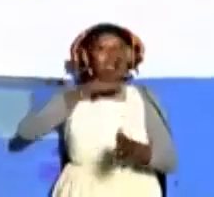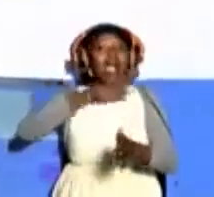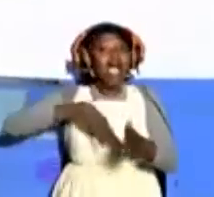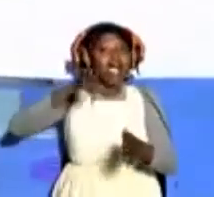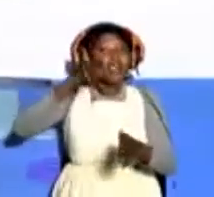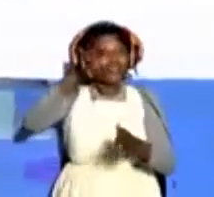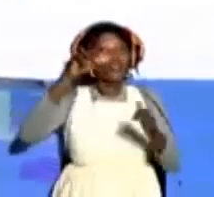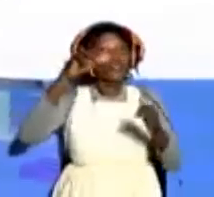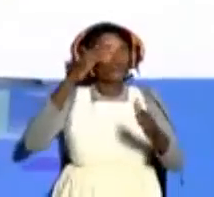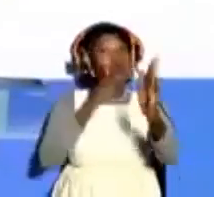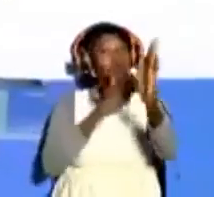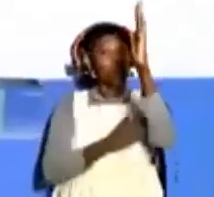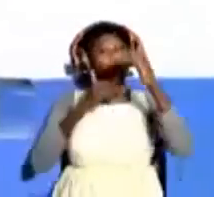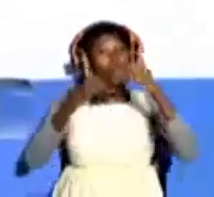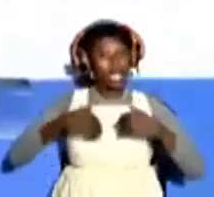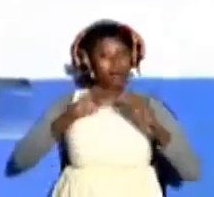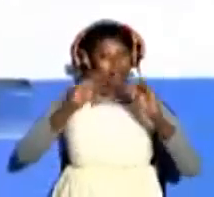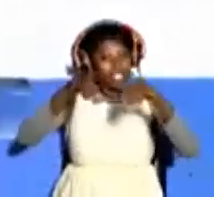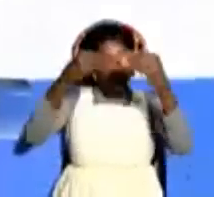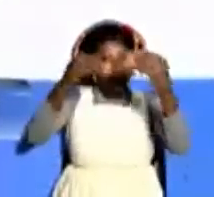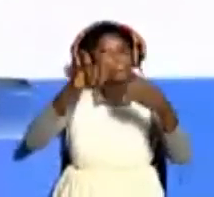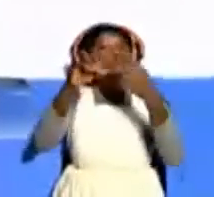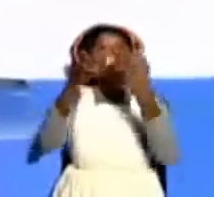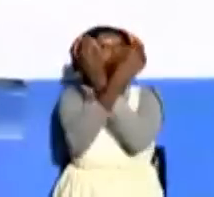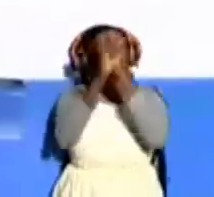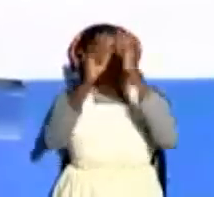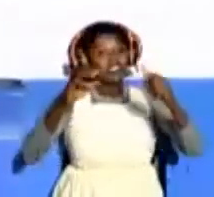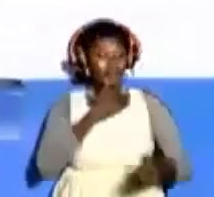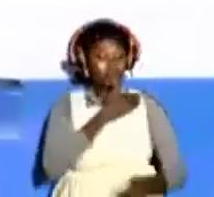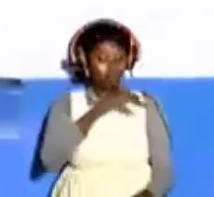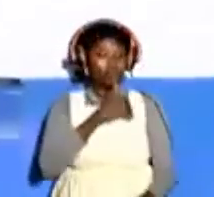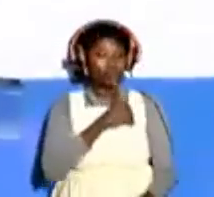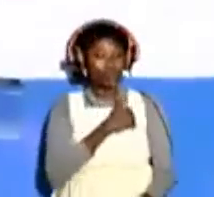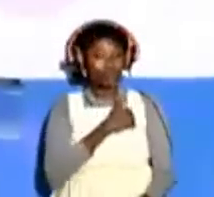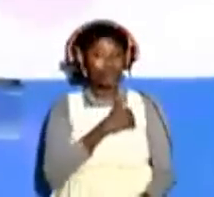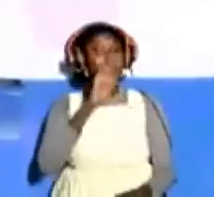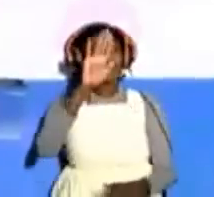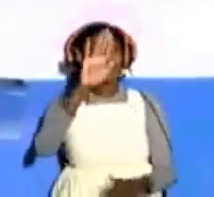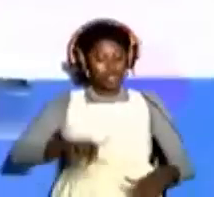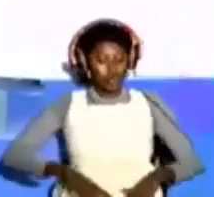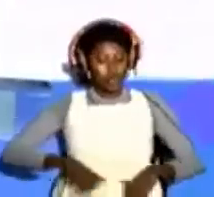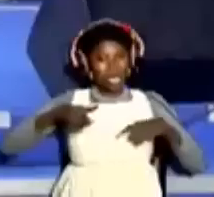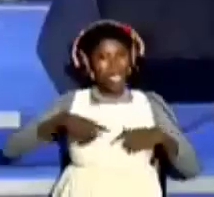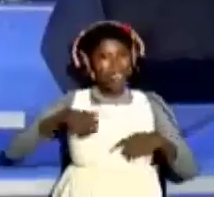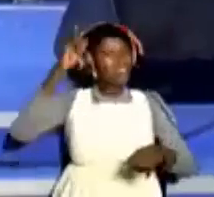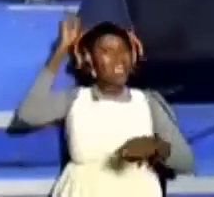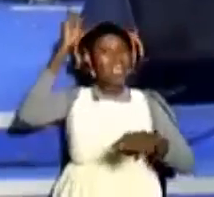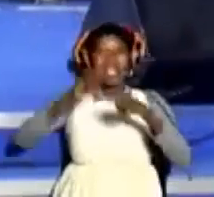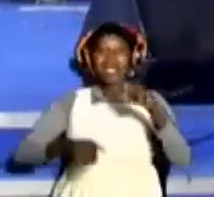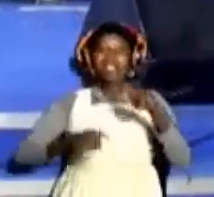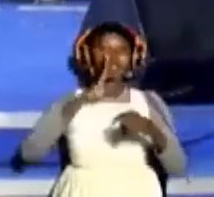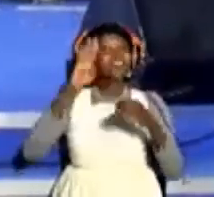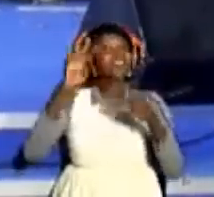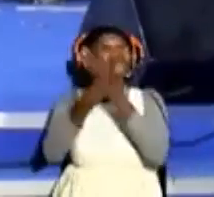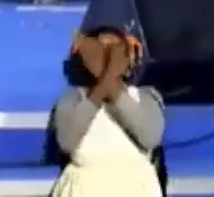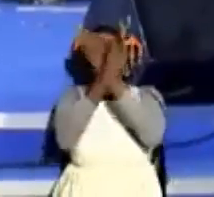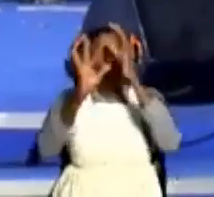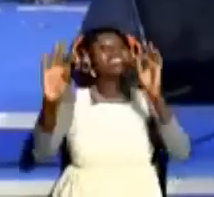if God has given you a commission to save souls, your life cannot be a free ranger